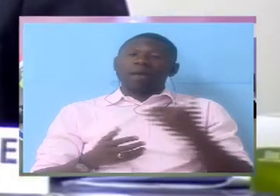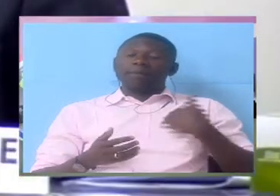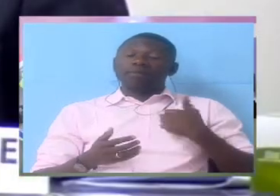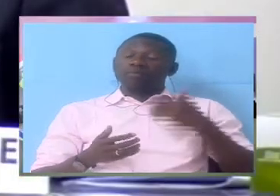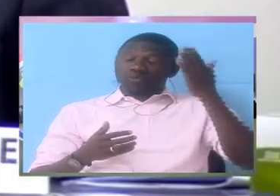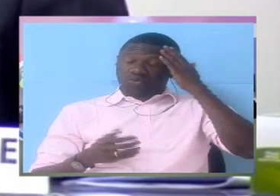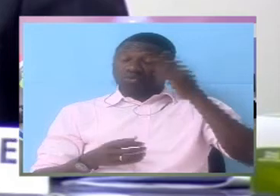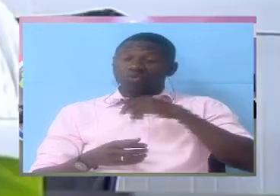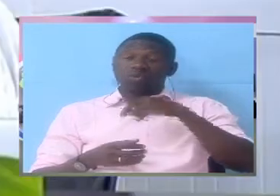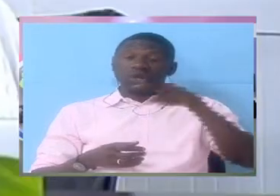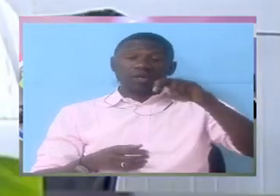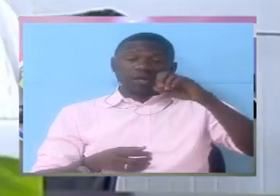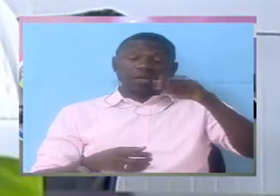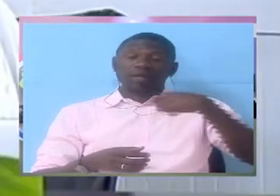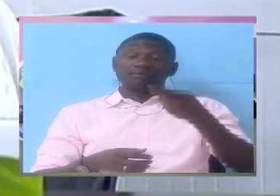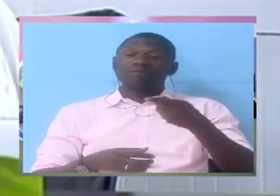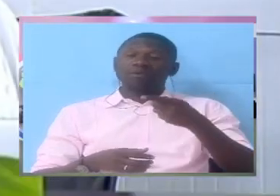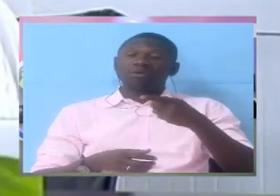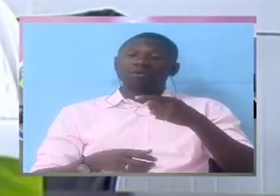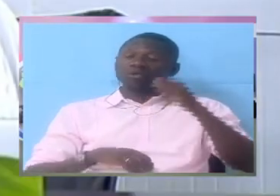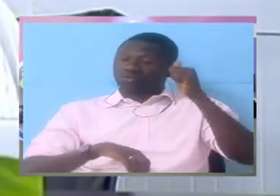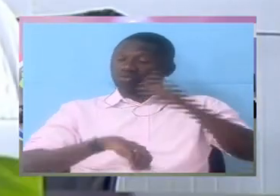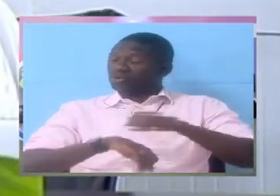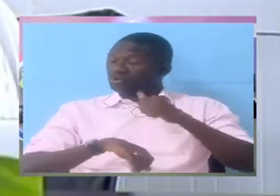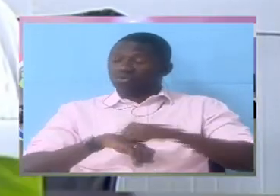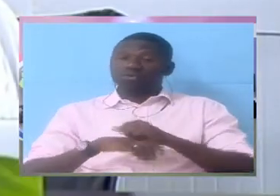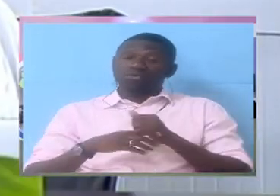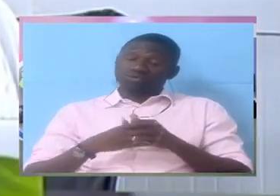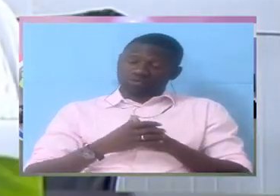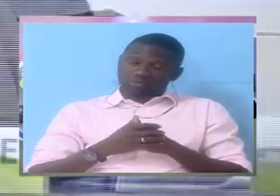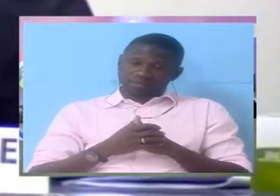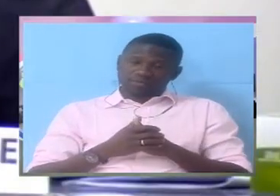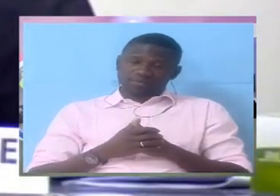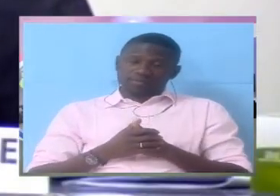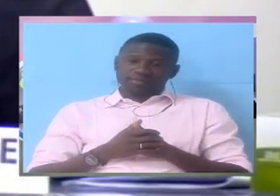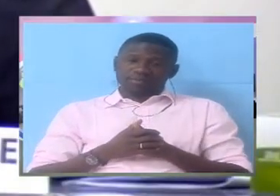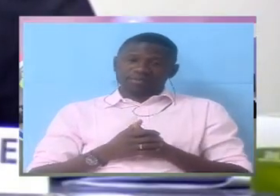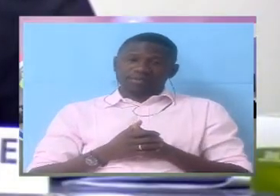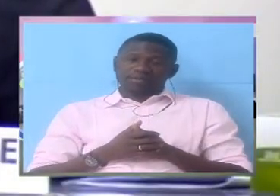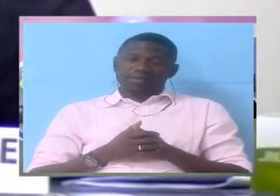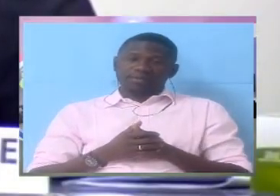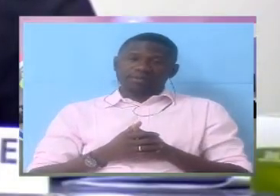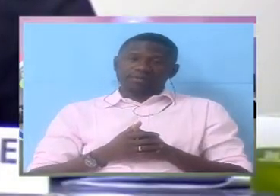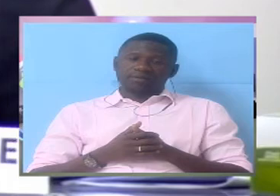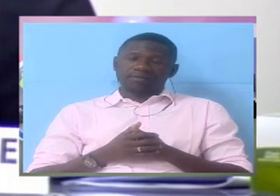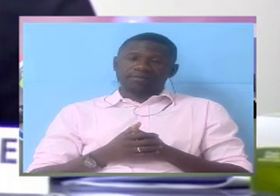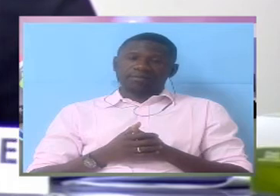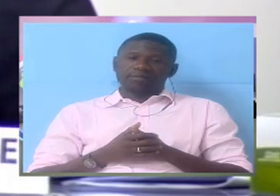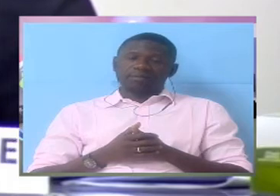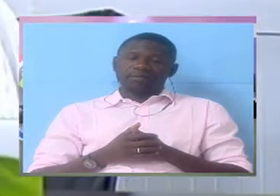yalale. Yes. So they brought the person there to be tortured.